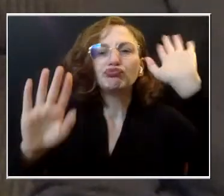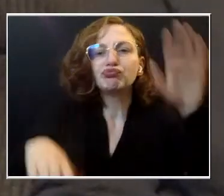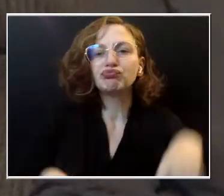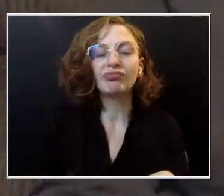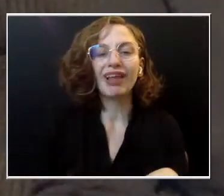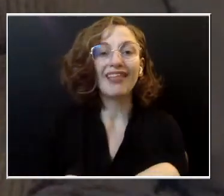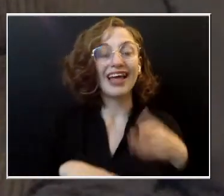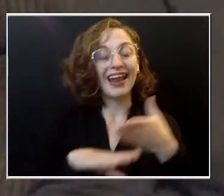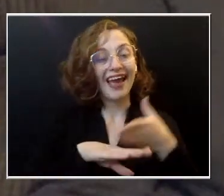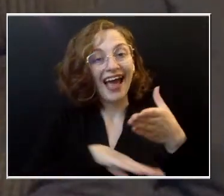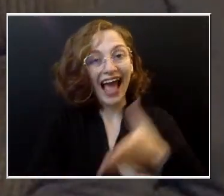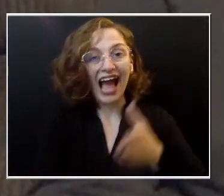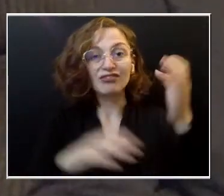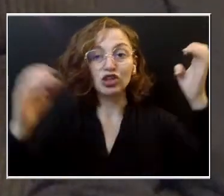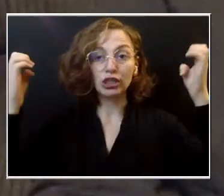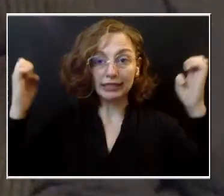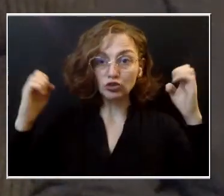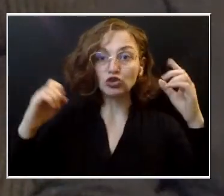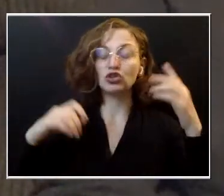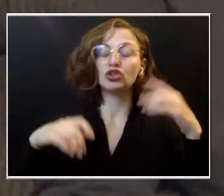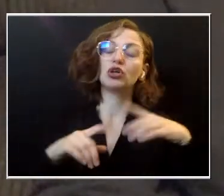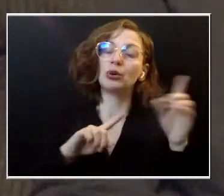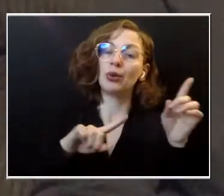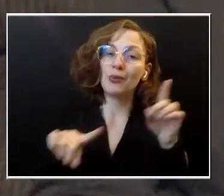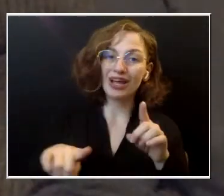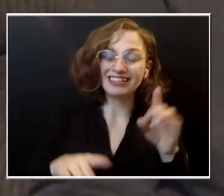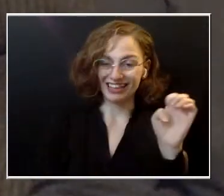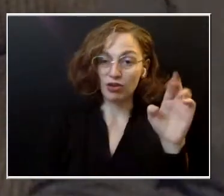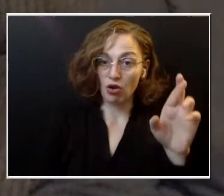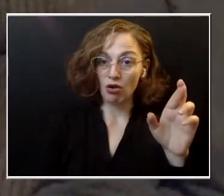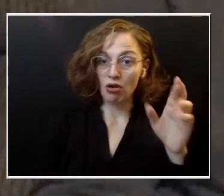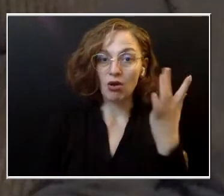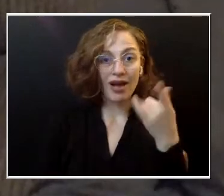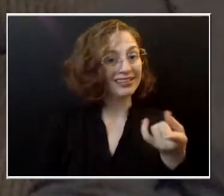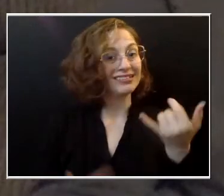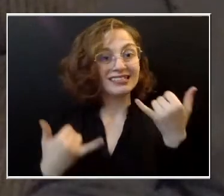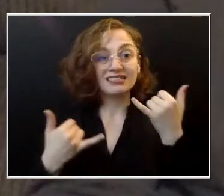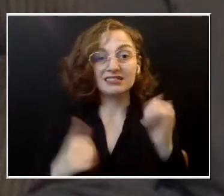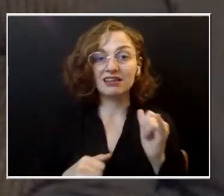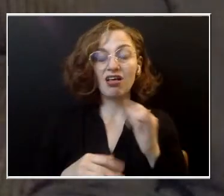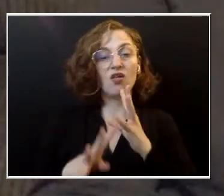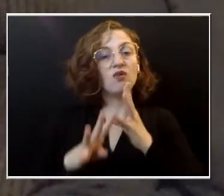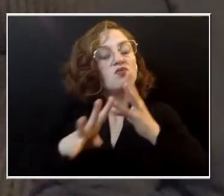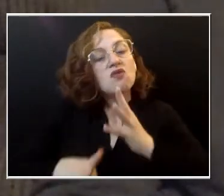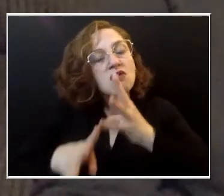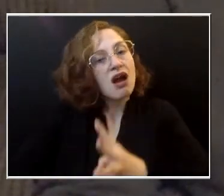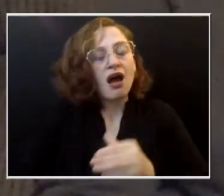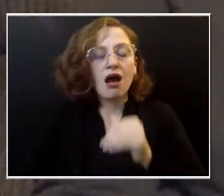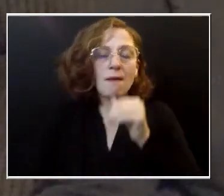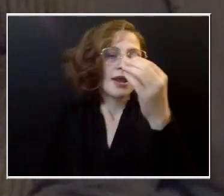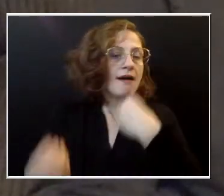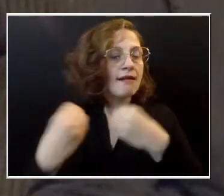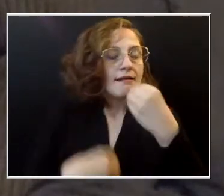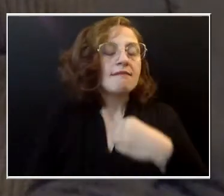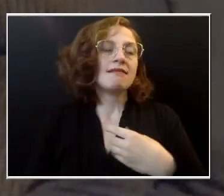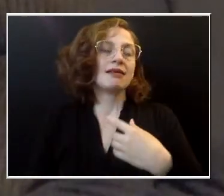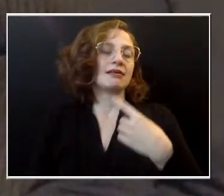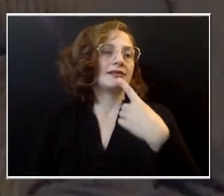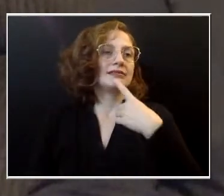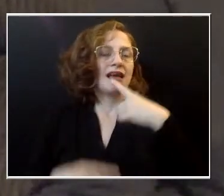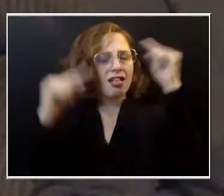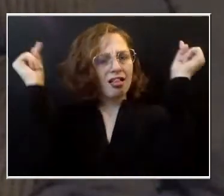he started seizing up. But he was throwing up, not eating, complaining of his head hurting, and really pale.